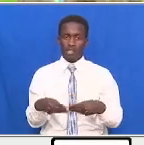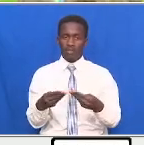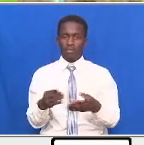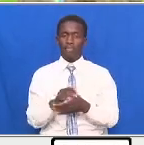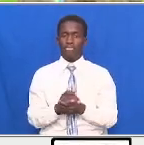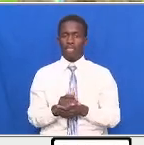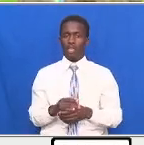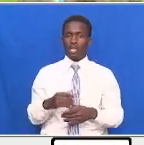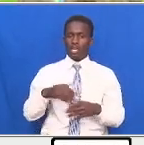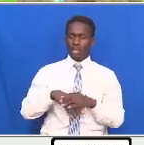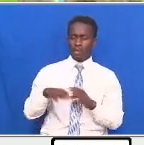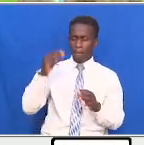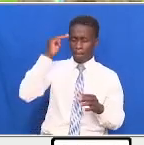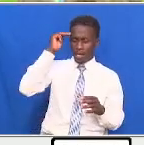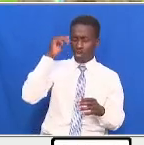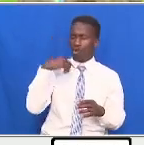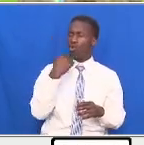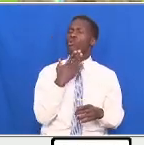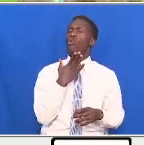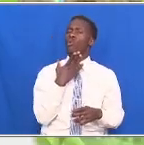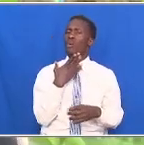wanted Willis dead